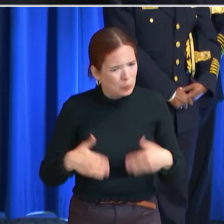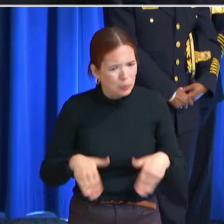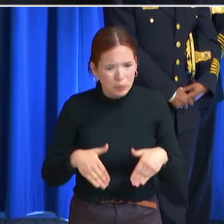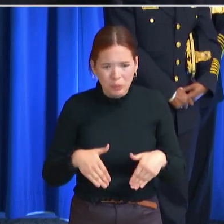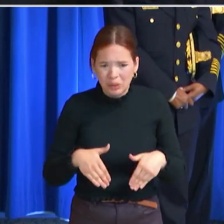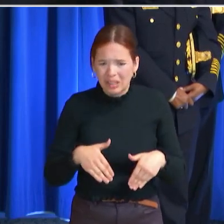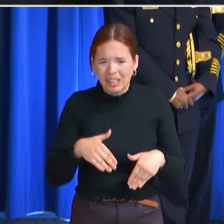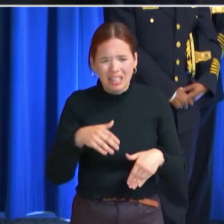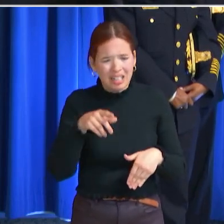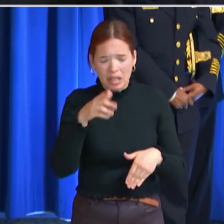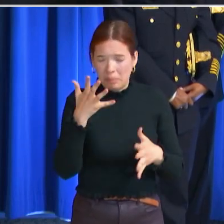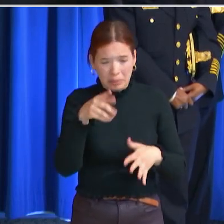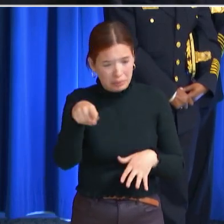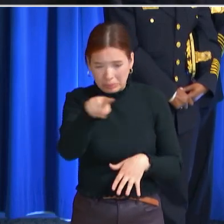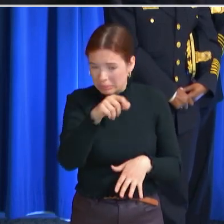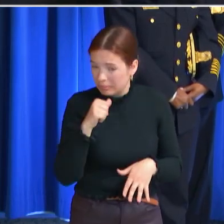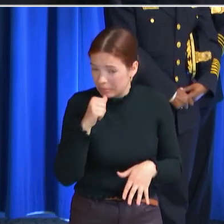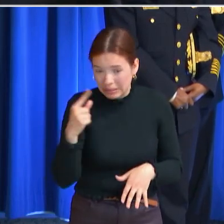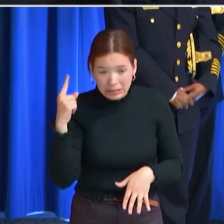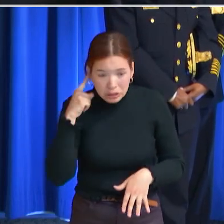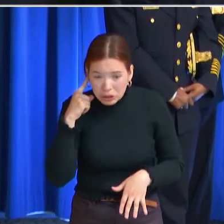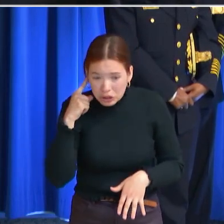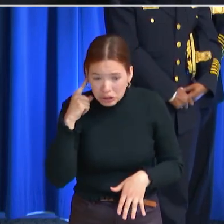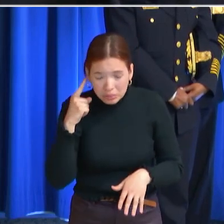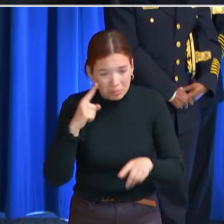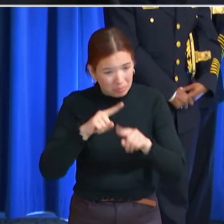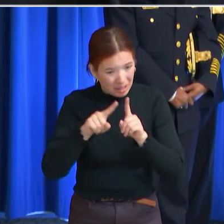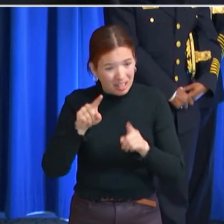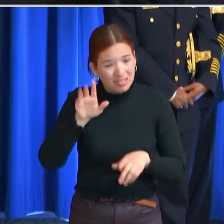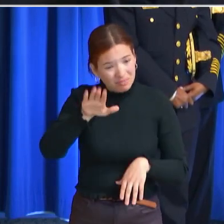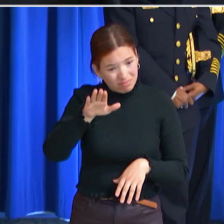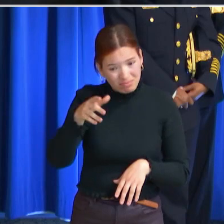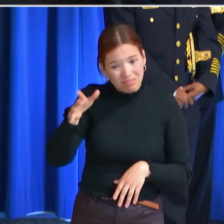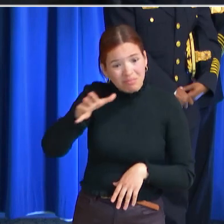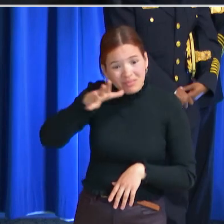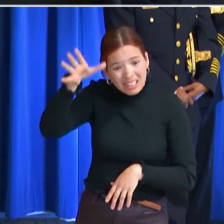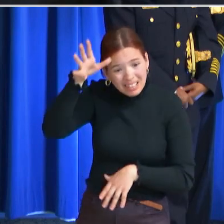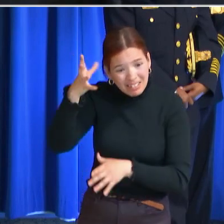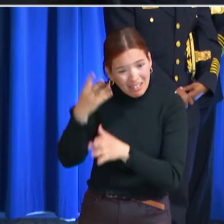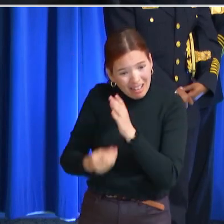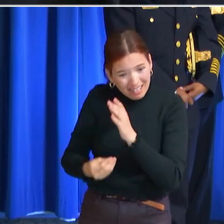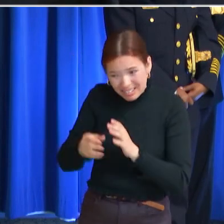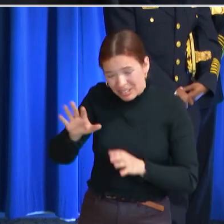hear another parent who lost their child